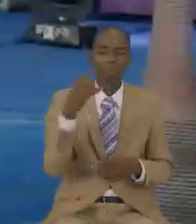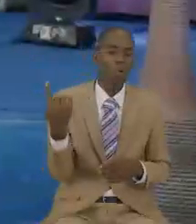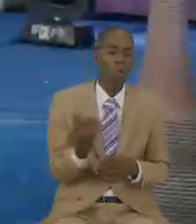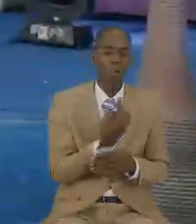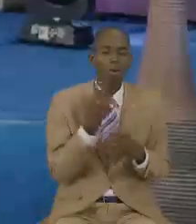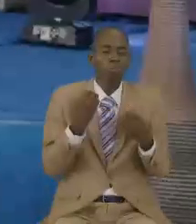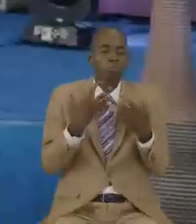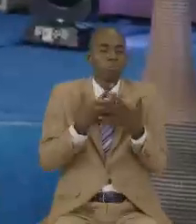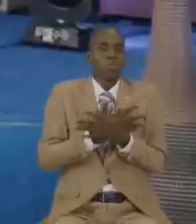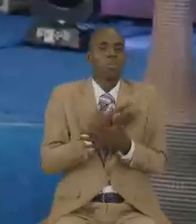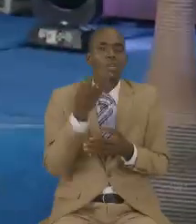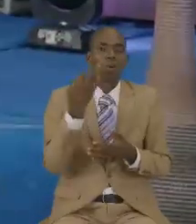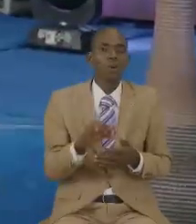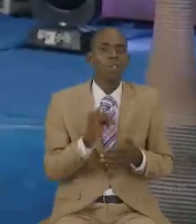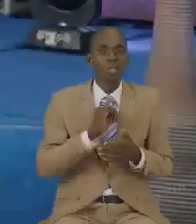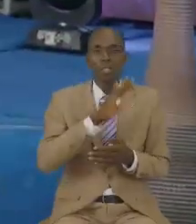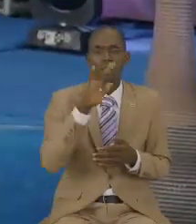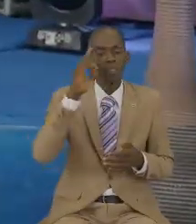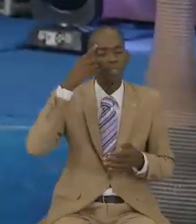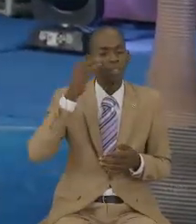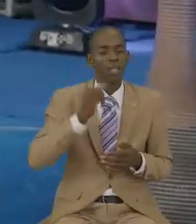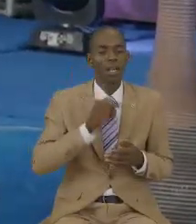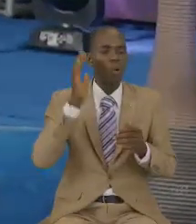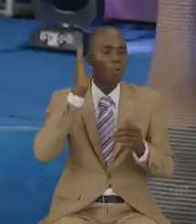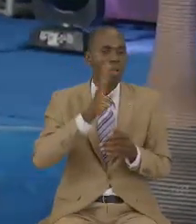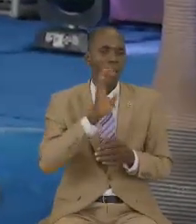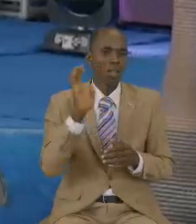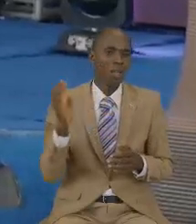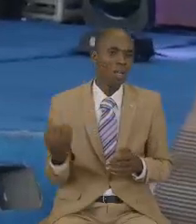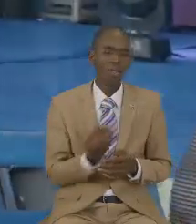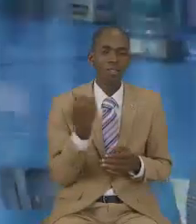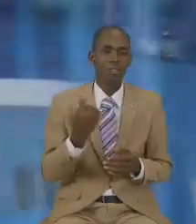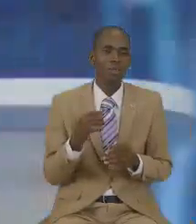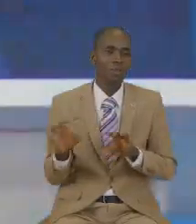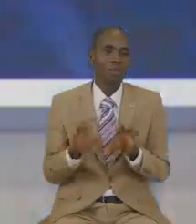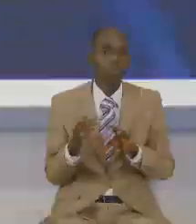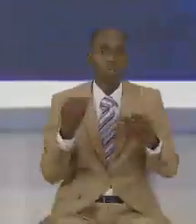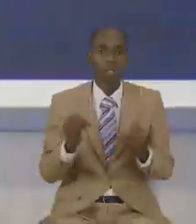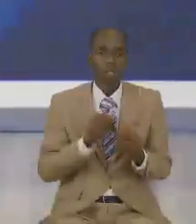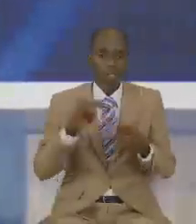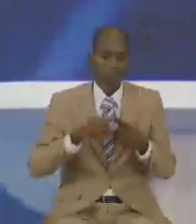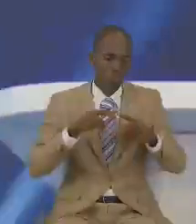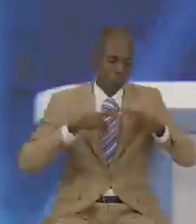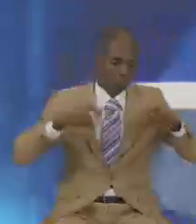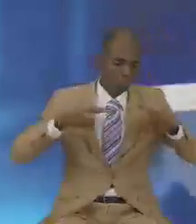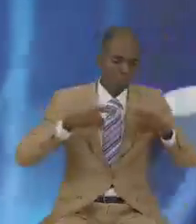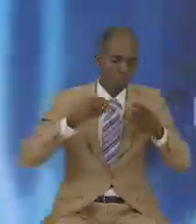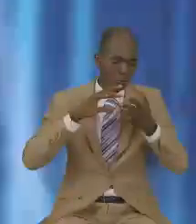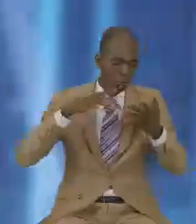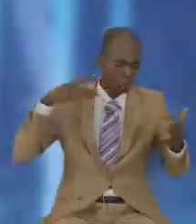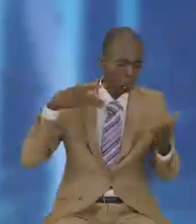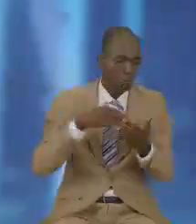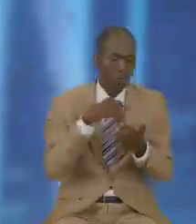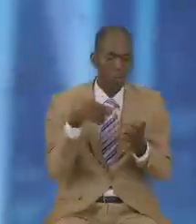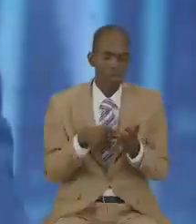of, that I didn't think I will ever do. Then I used to study this subject, and it's always been difficult.